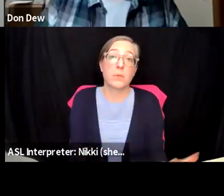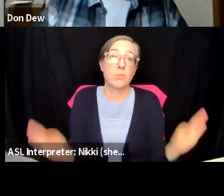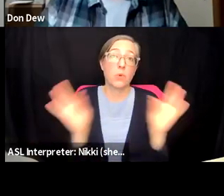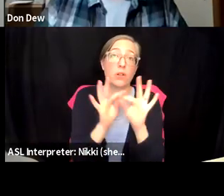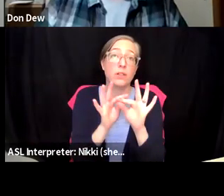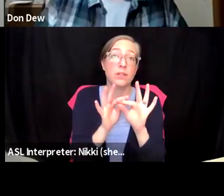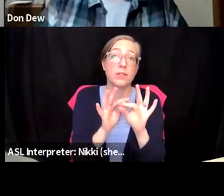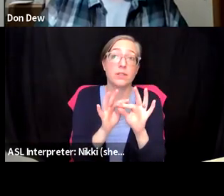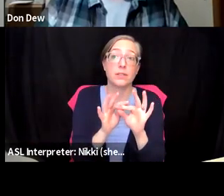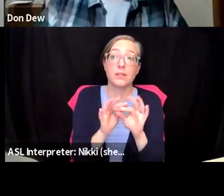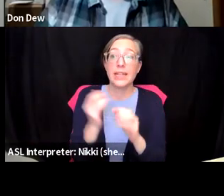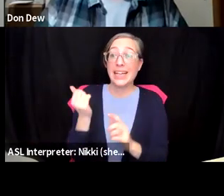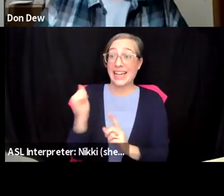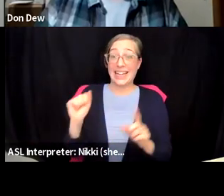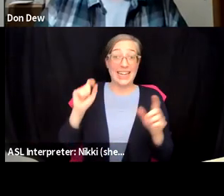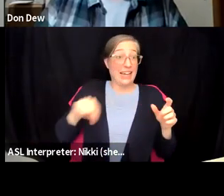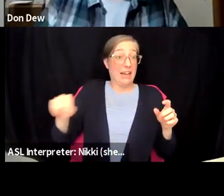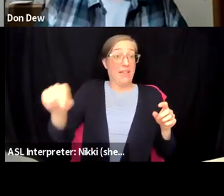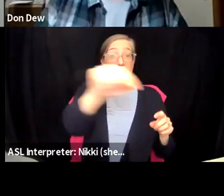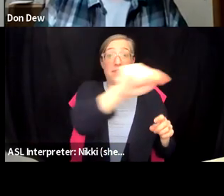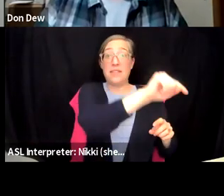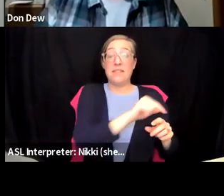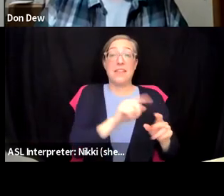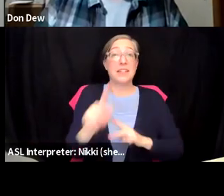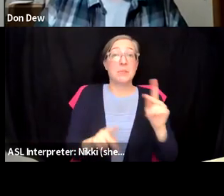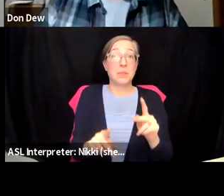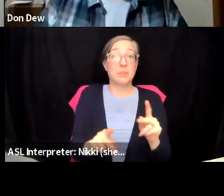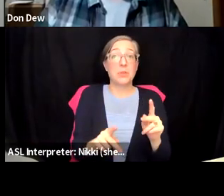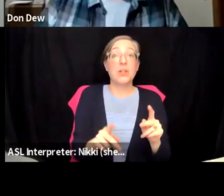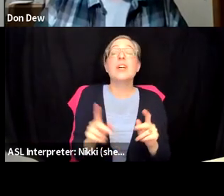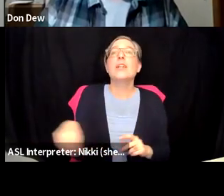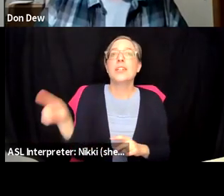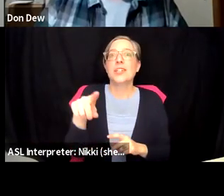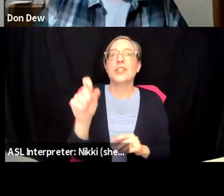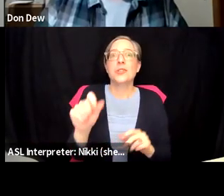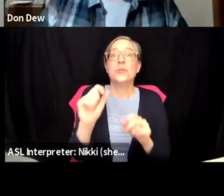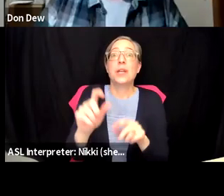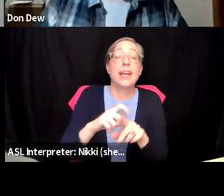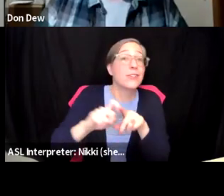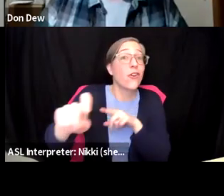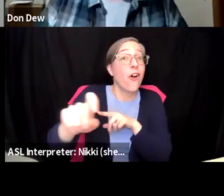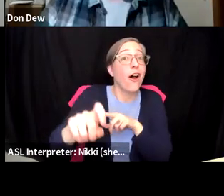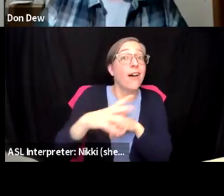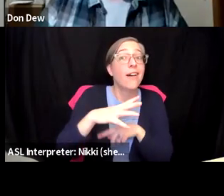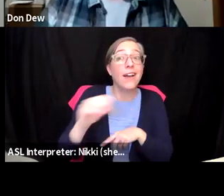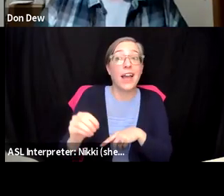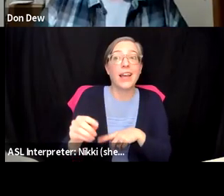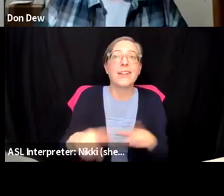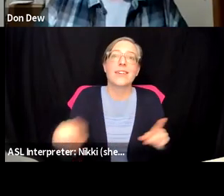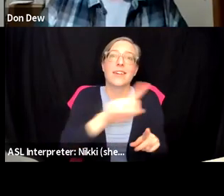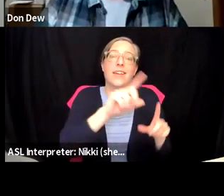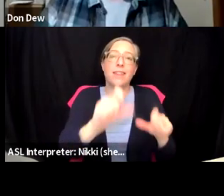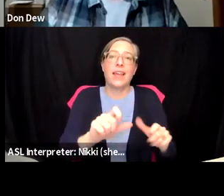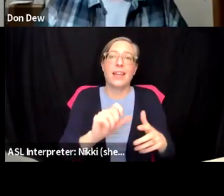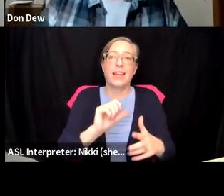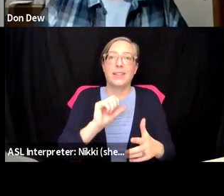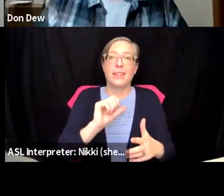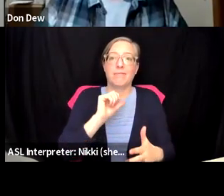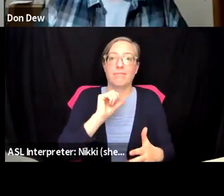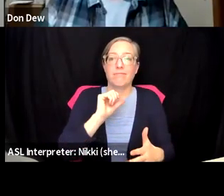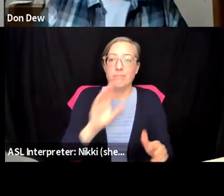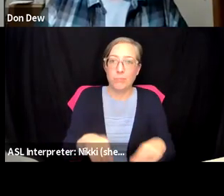call any of these people and they are able, because of this team we've put together, to make sure people don't